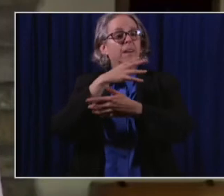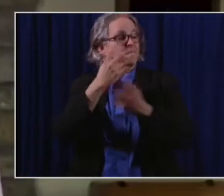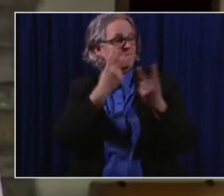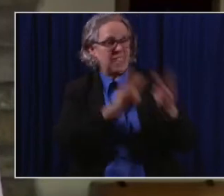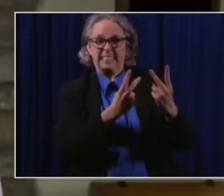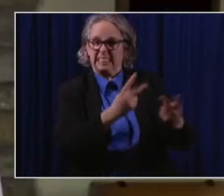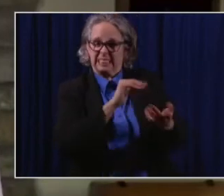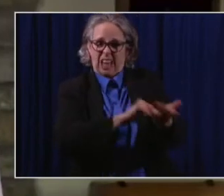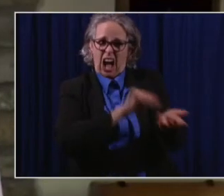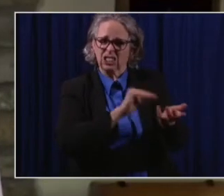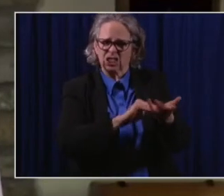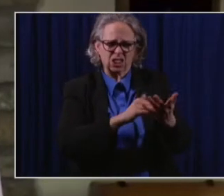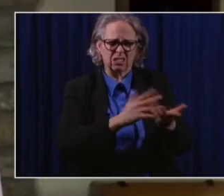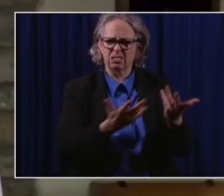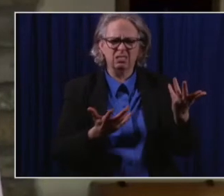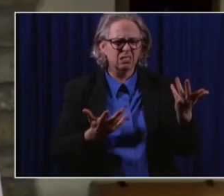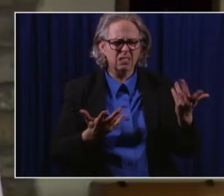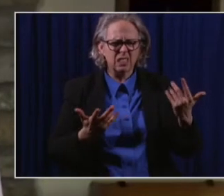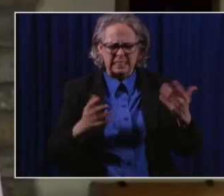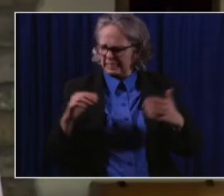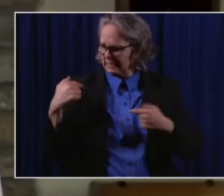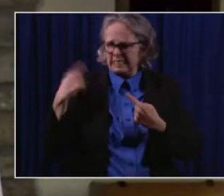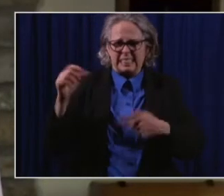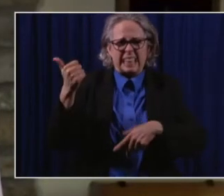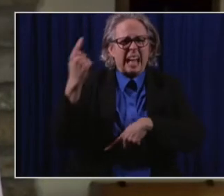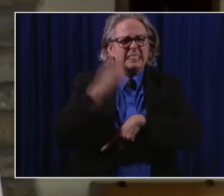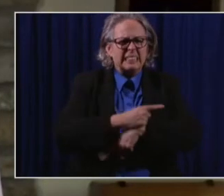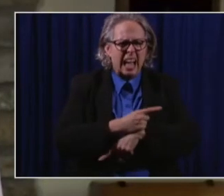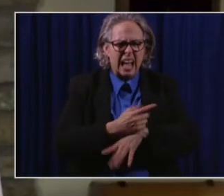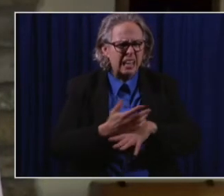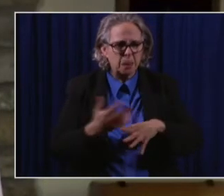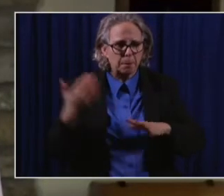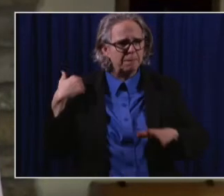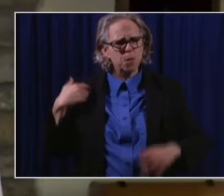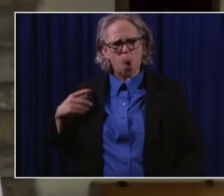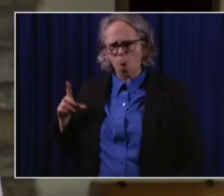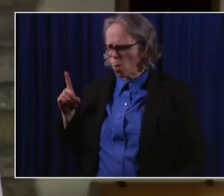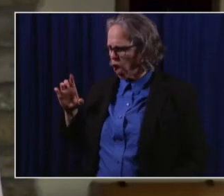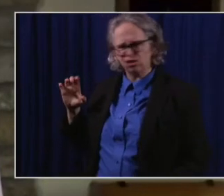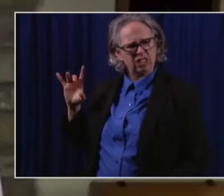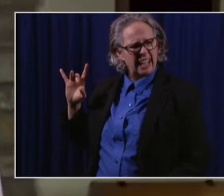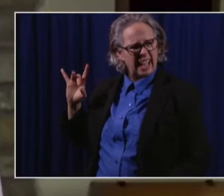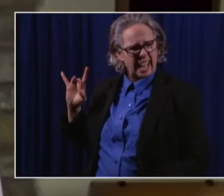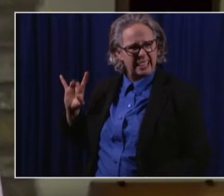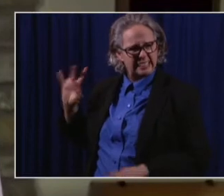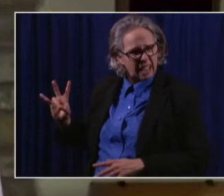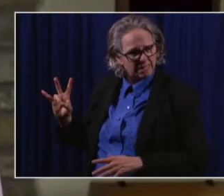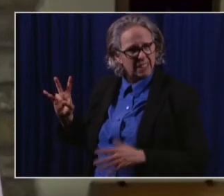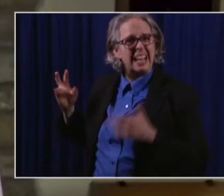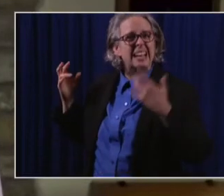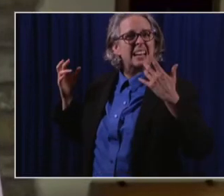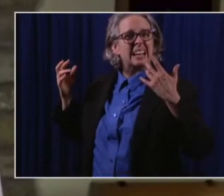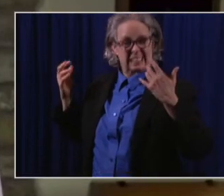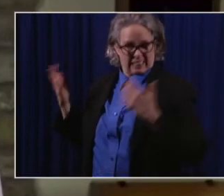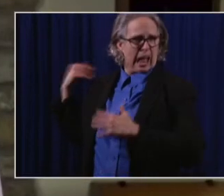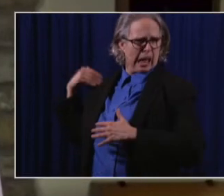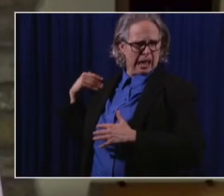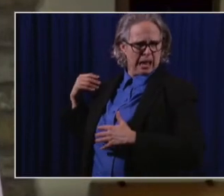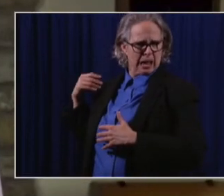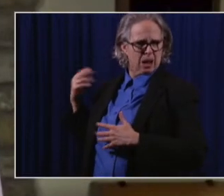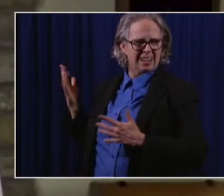days, outpatient visits, they were averaging 187 cases per day. Outpatient visits, now